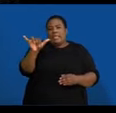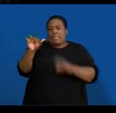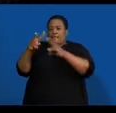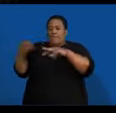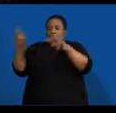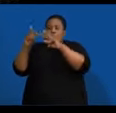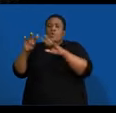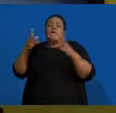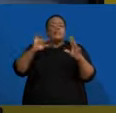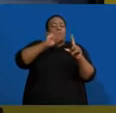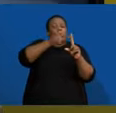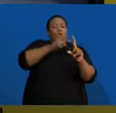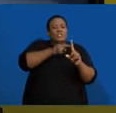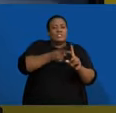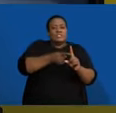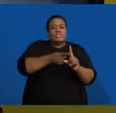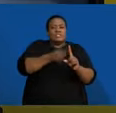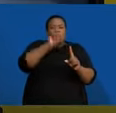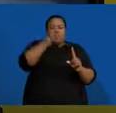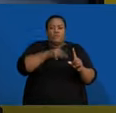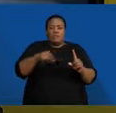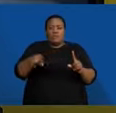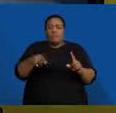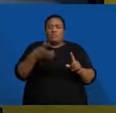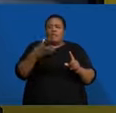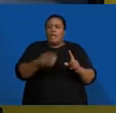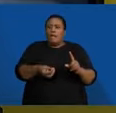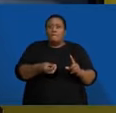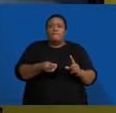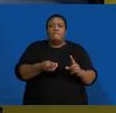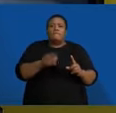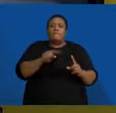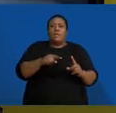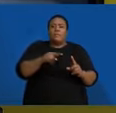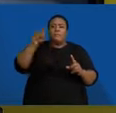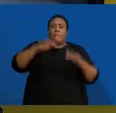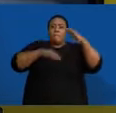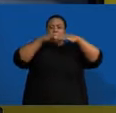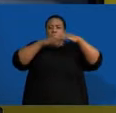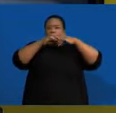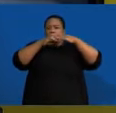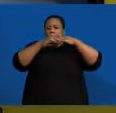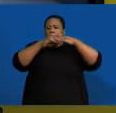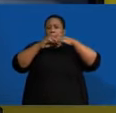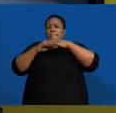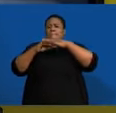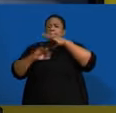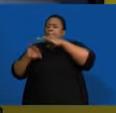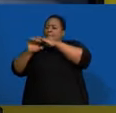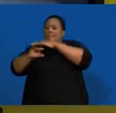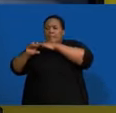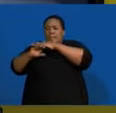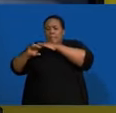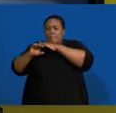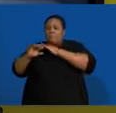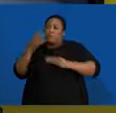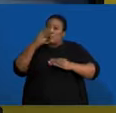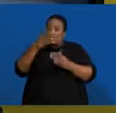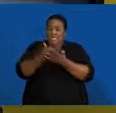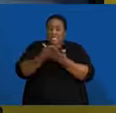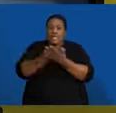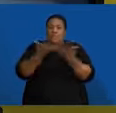on a graph, we're talking about your amplitude, we're talking about your maximum and your minimum. You can see them on the